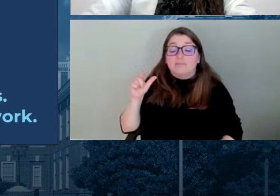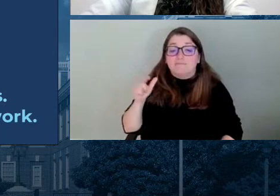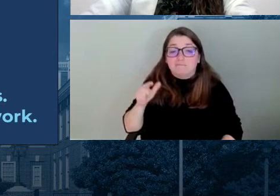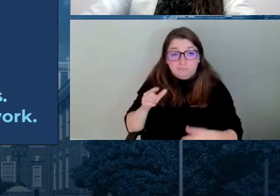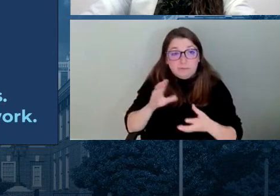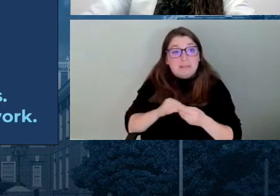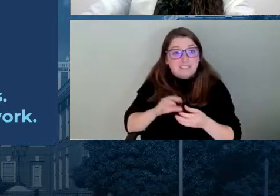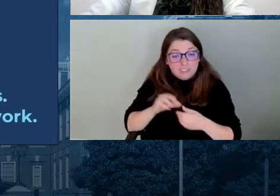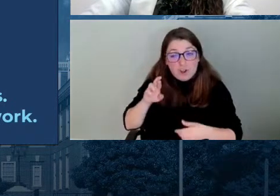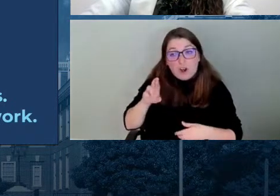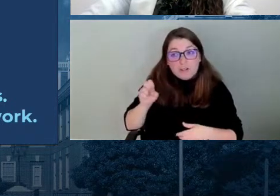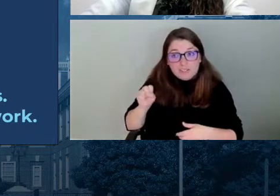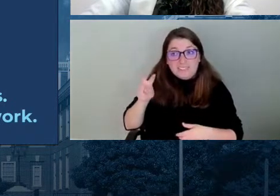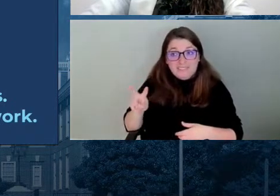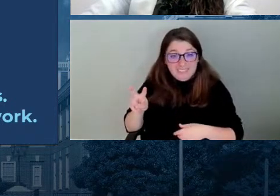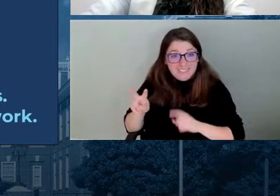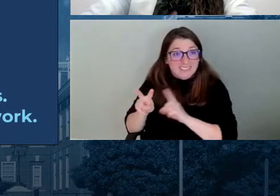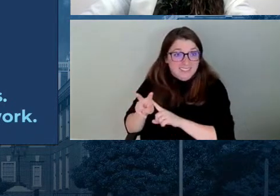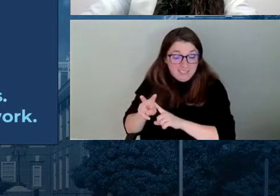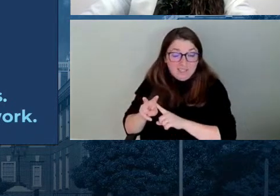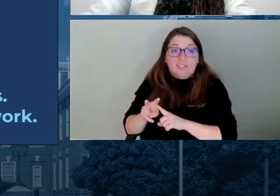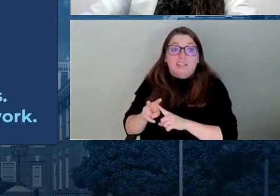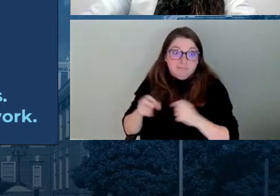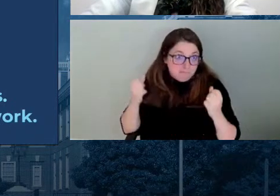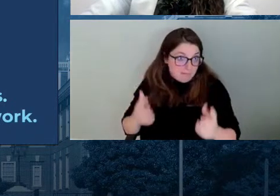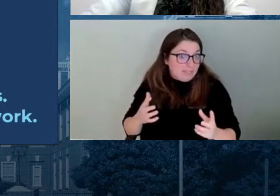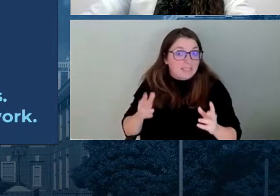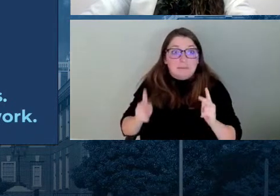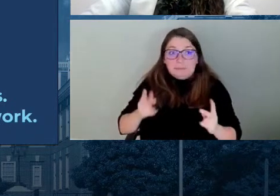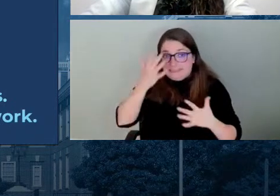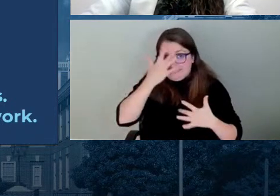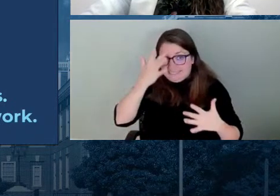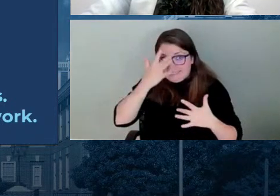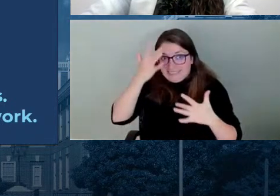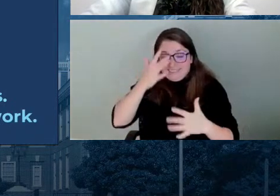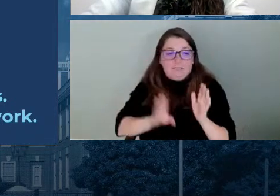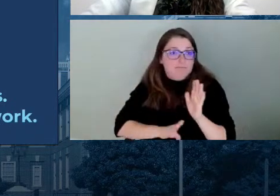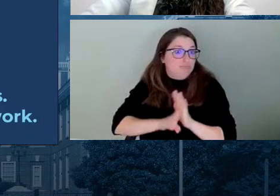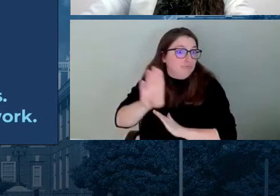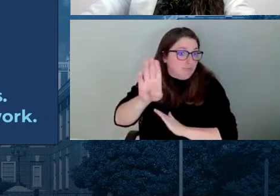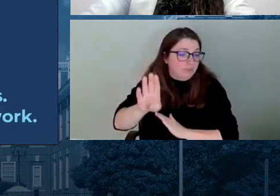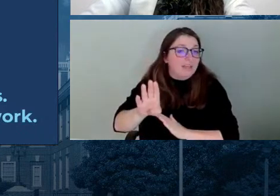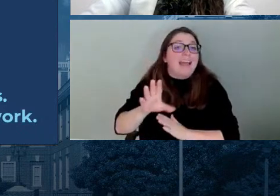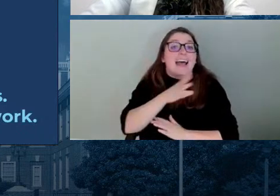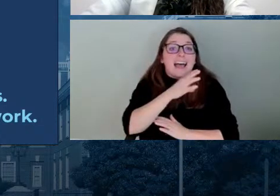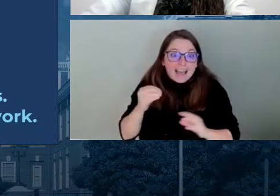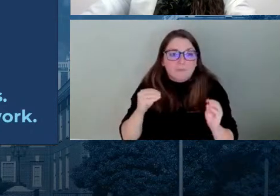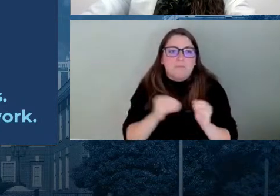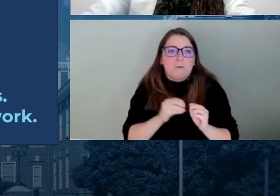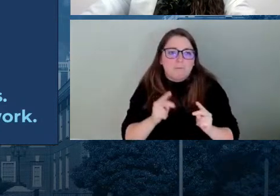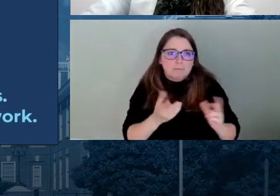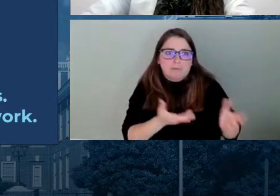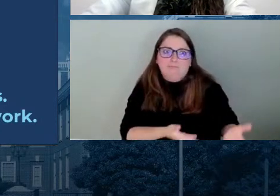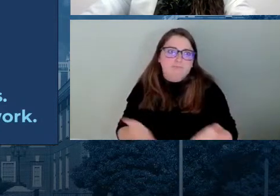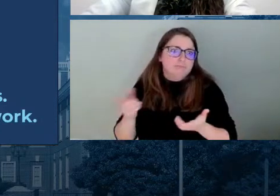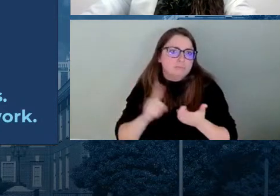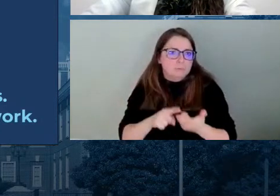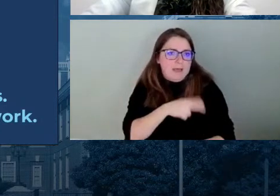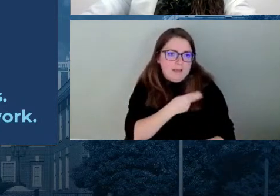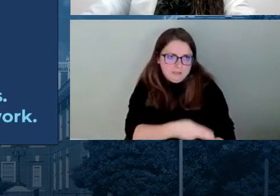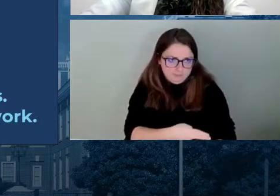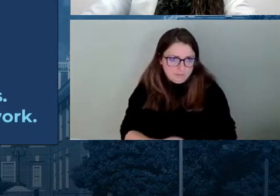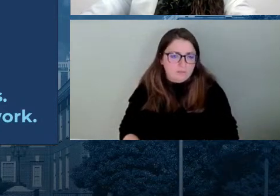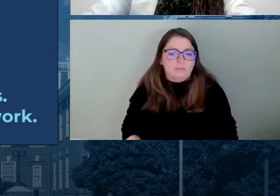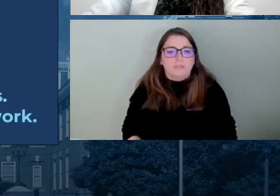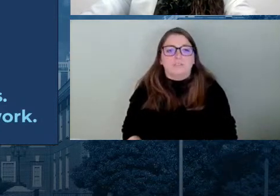see a rise in the hospitals. And so we certainly want to encourage you all to continue to enact those preventive measures that we know that